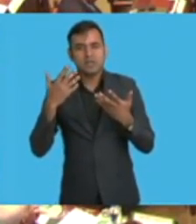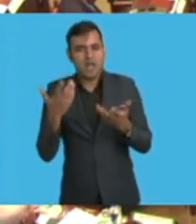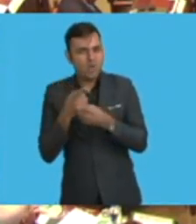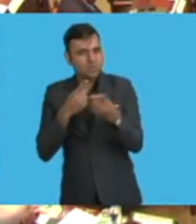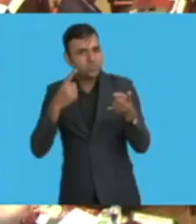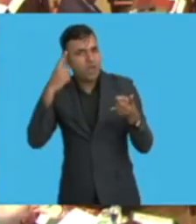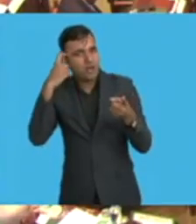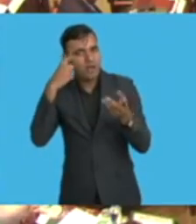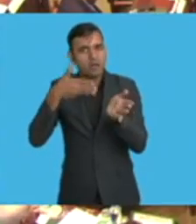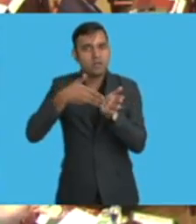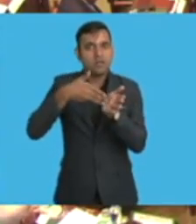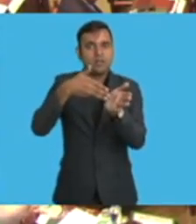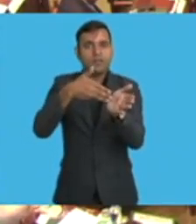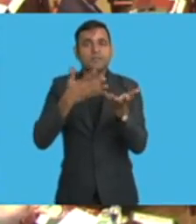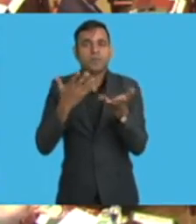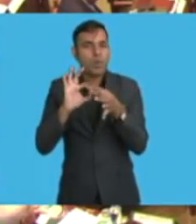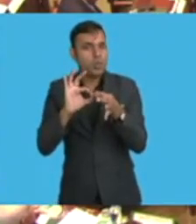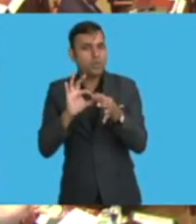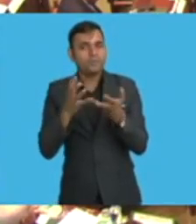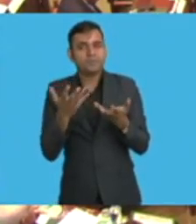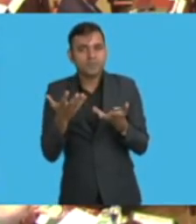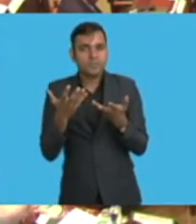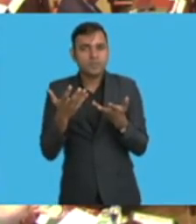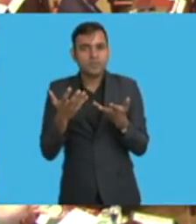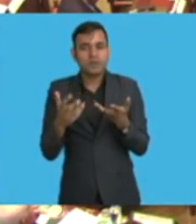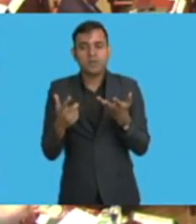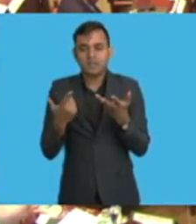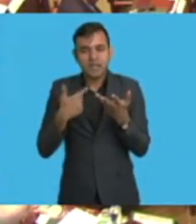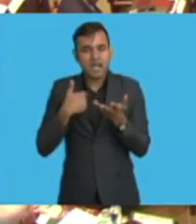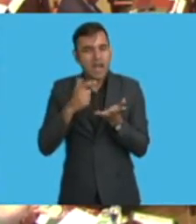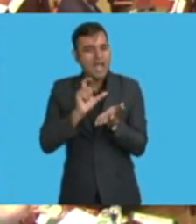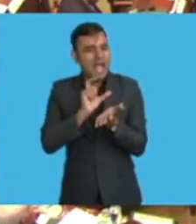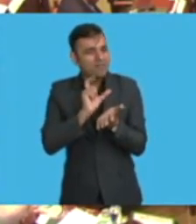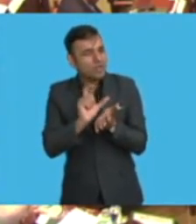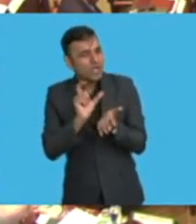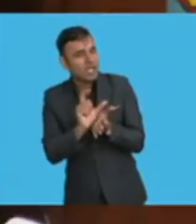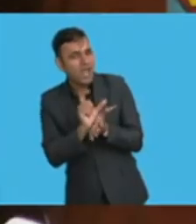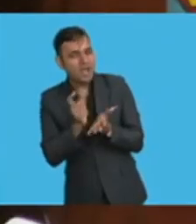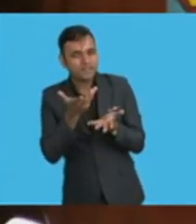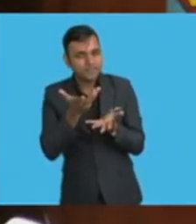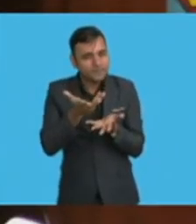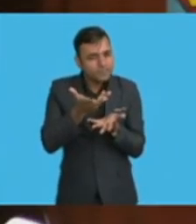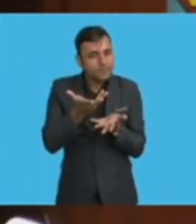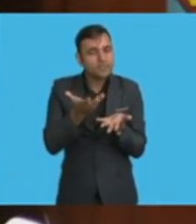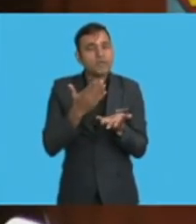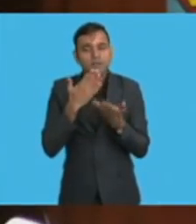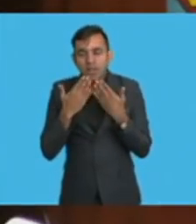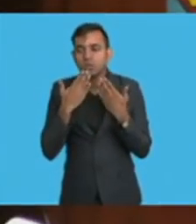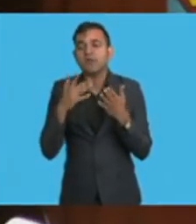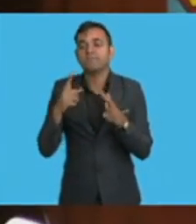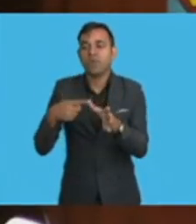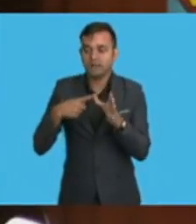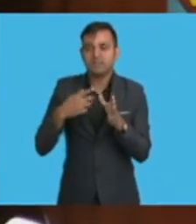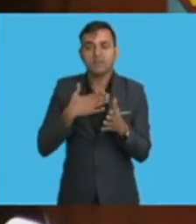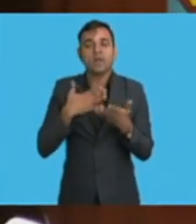So your point of order is very clear, and I will now make my ruling. Honourable members, given that